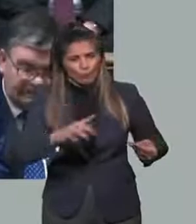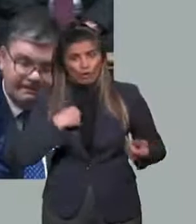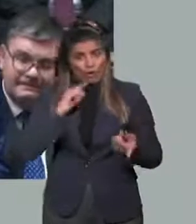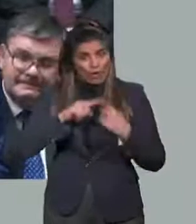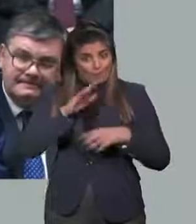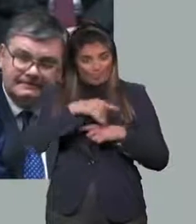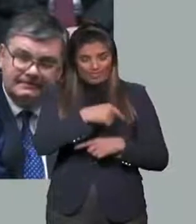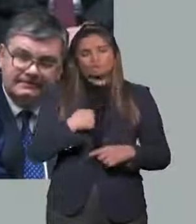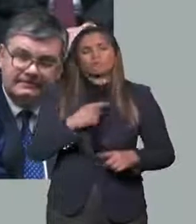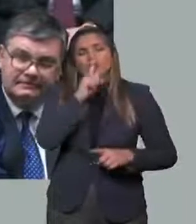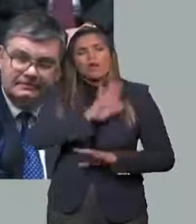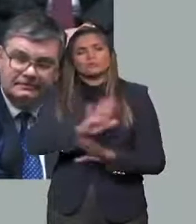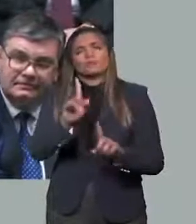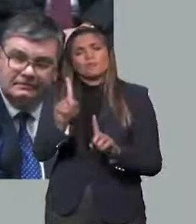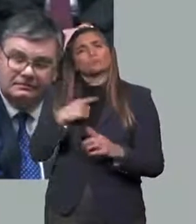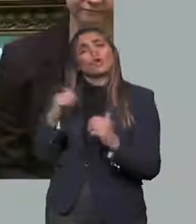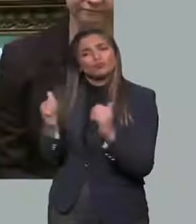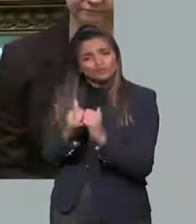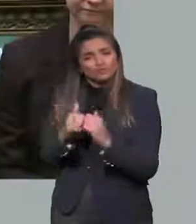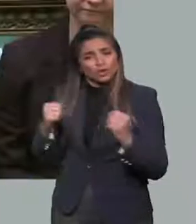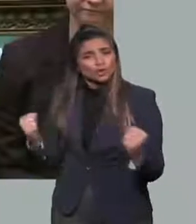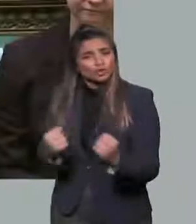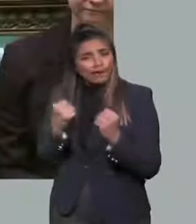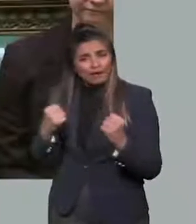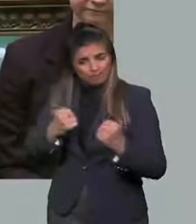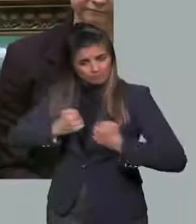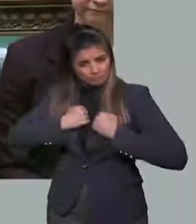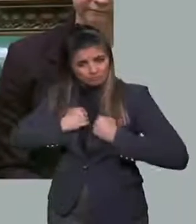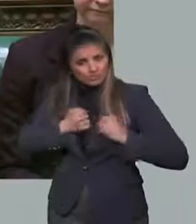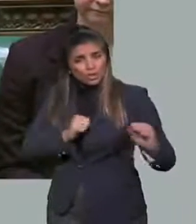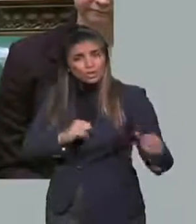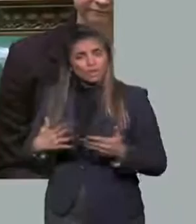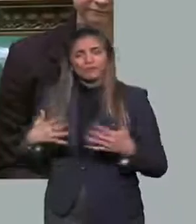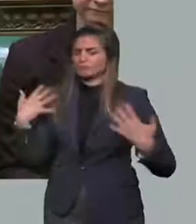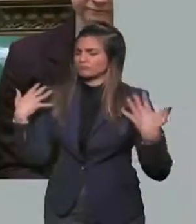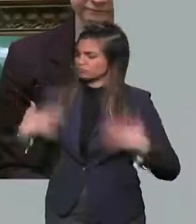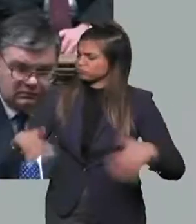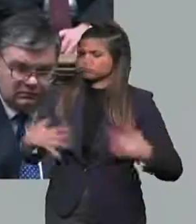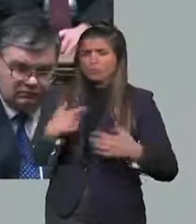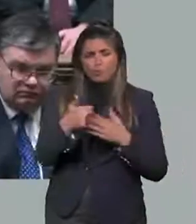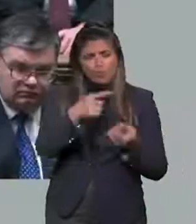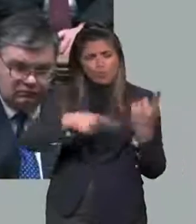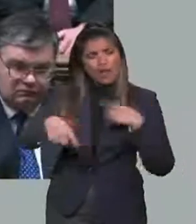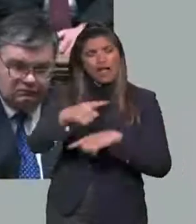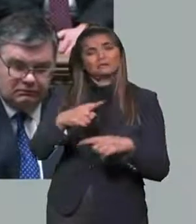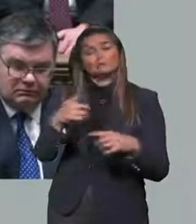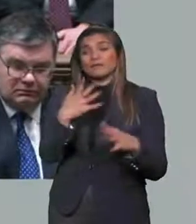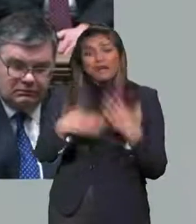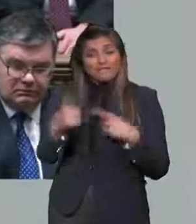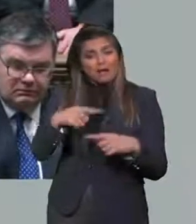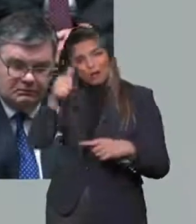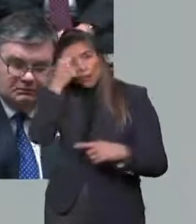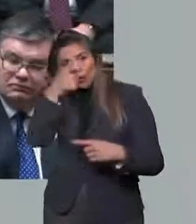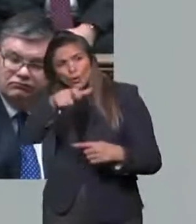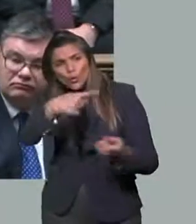the strength, the agility of the British diplomatic service, which time and time again are the unsung heroes in returning British